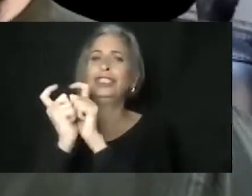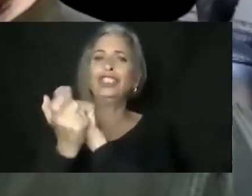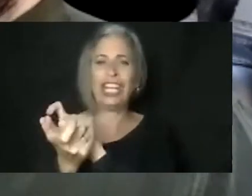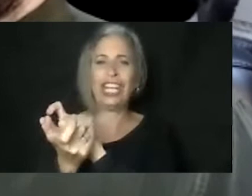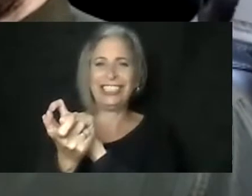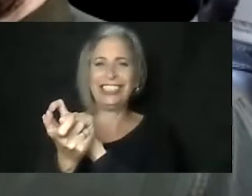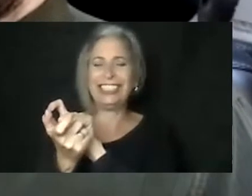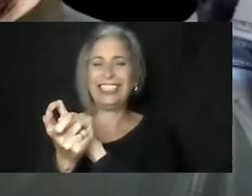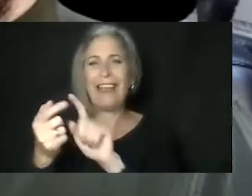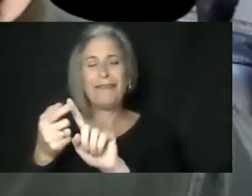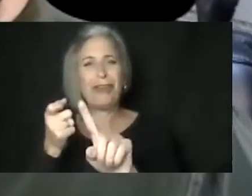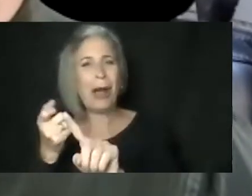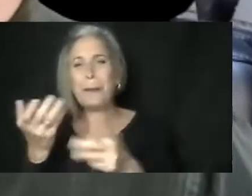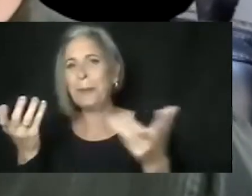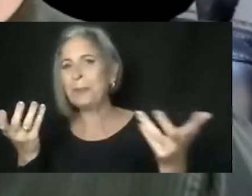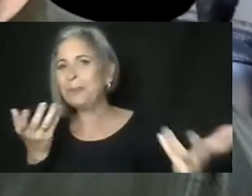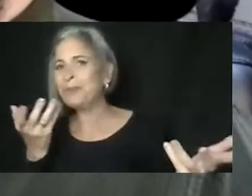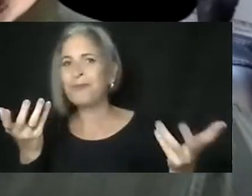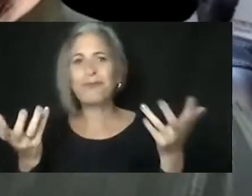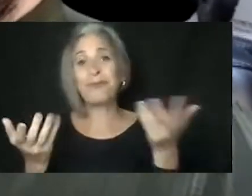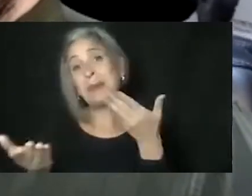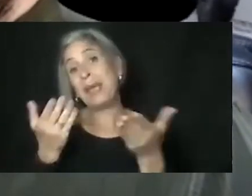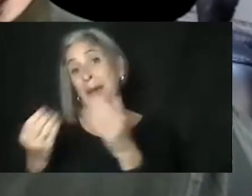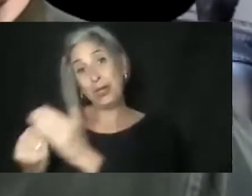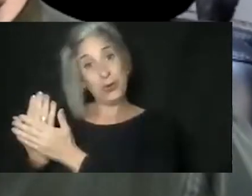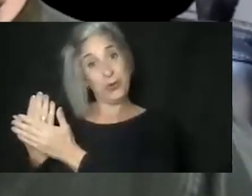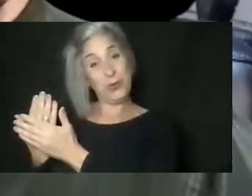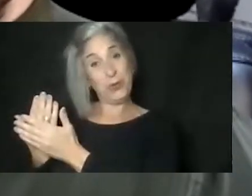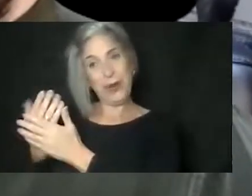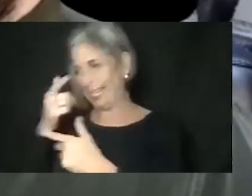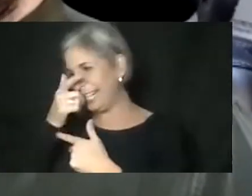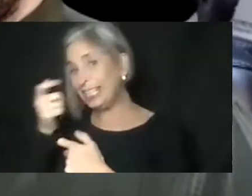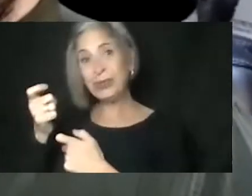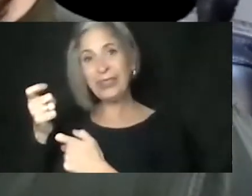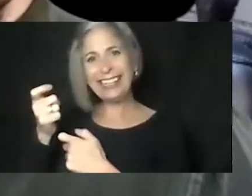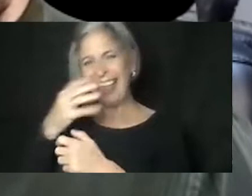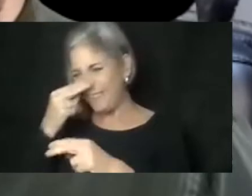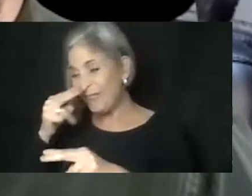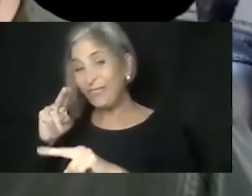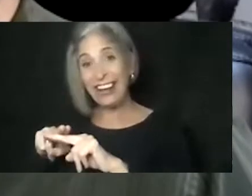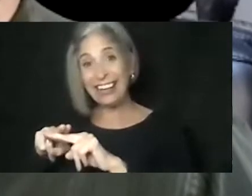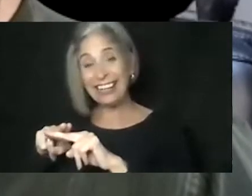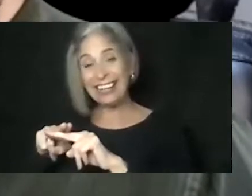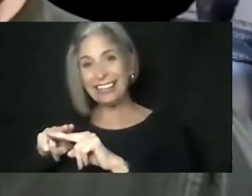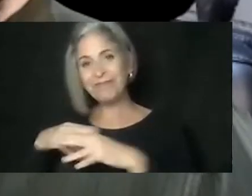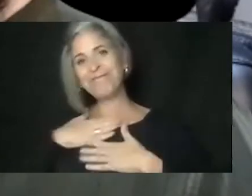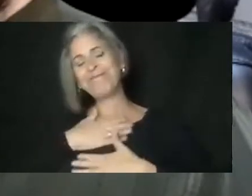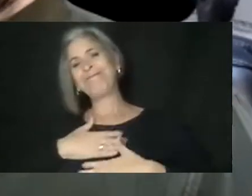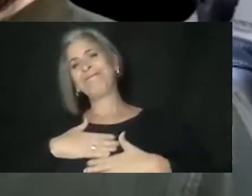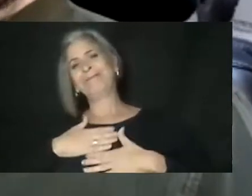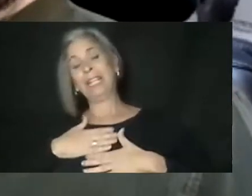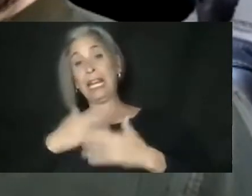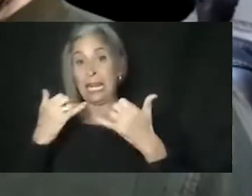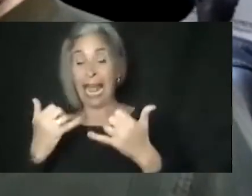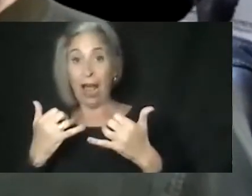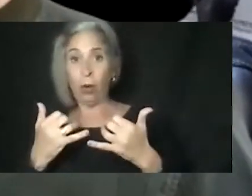from something that was maybe new and interesting and fun and a bit of a luxury to something